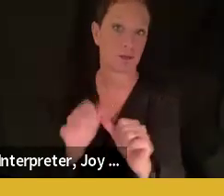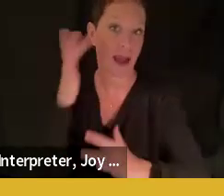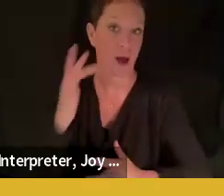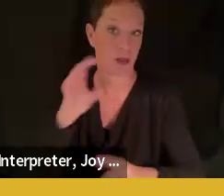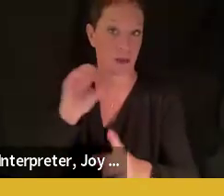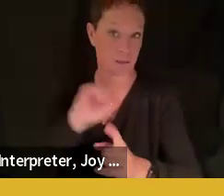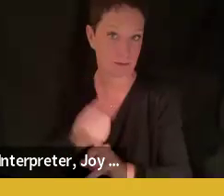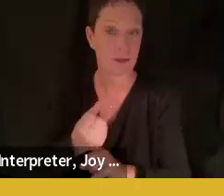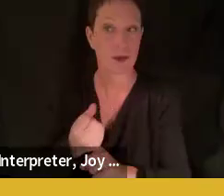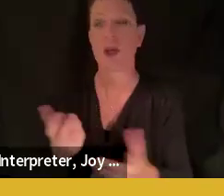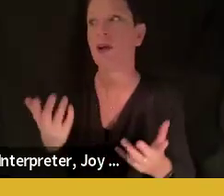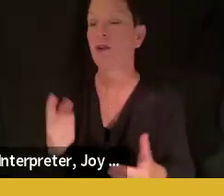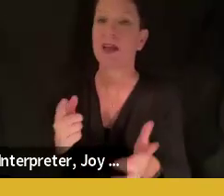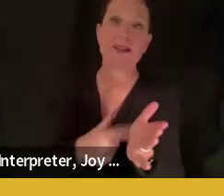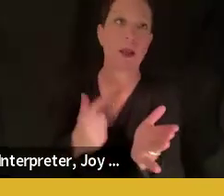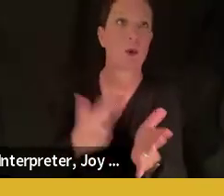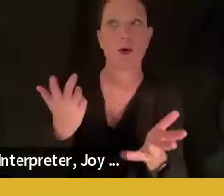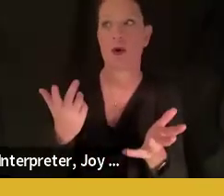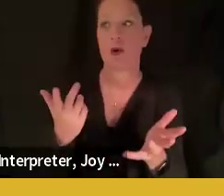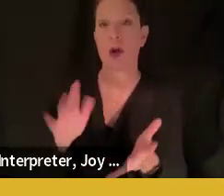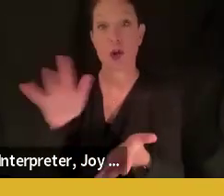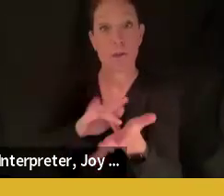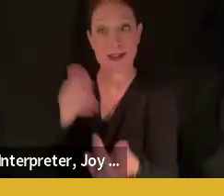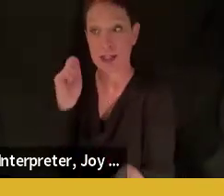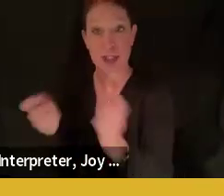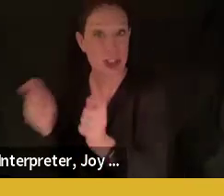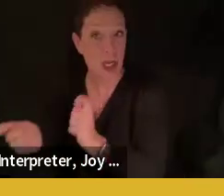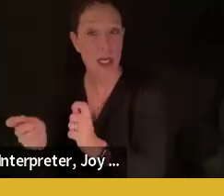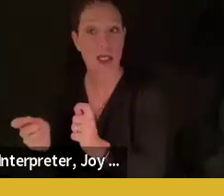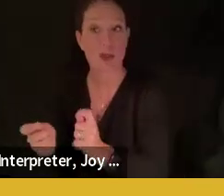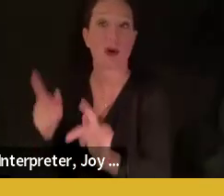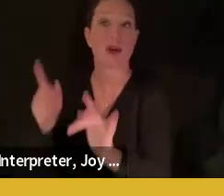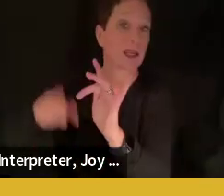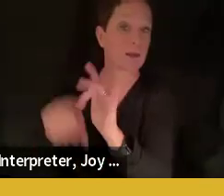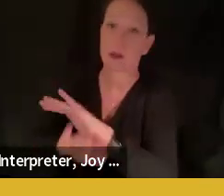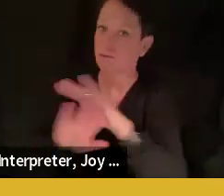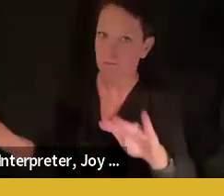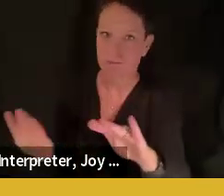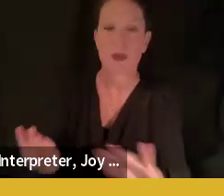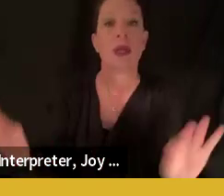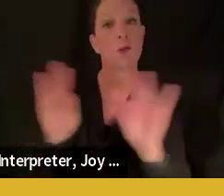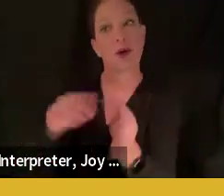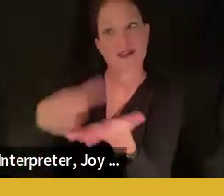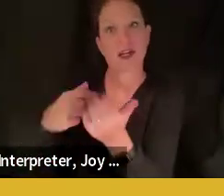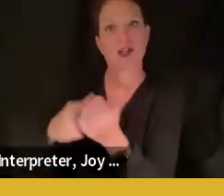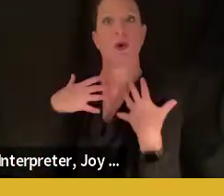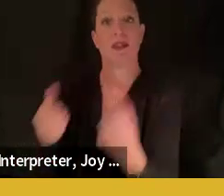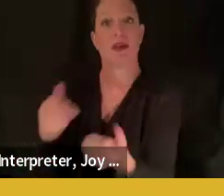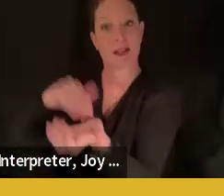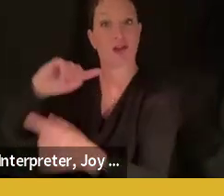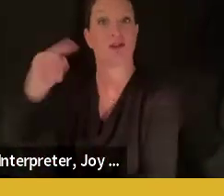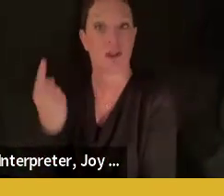condition. So you don't want to alter your medications unless this was something that was discussed with your healthcare